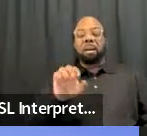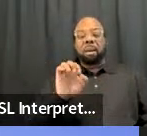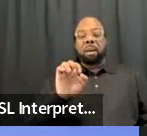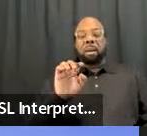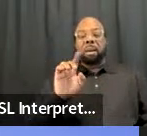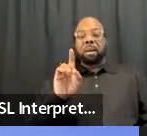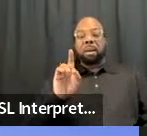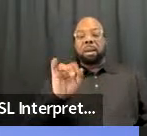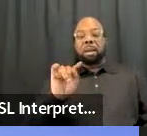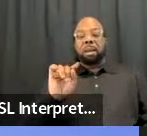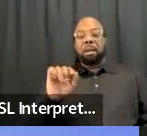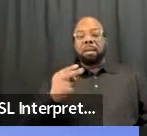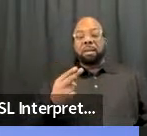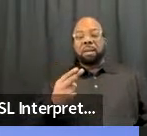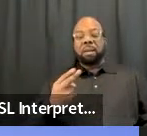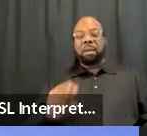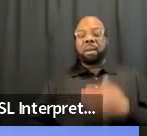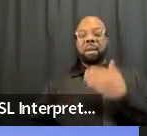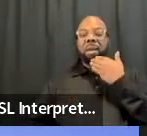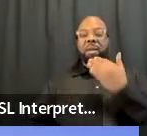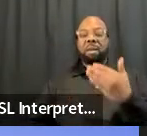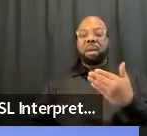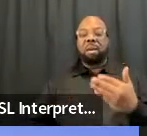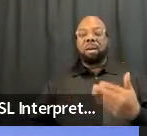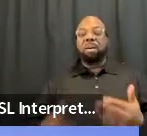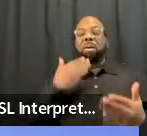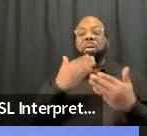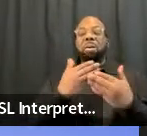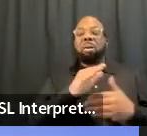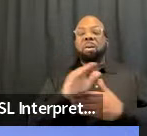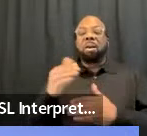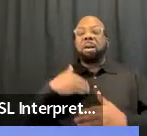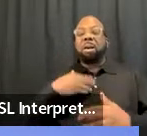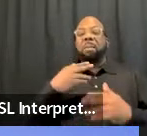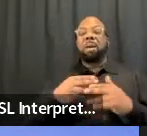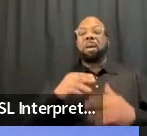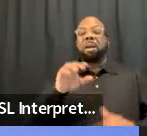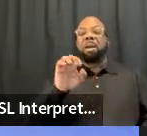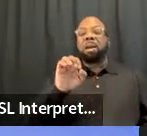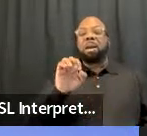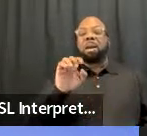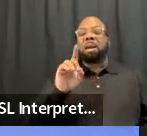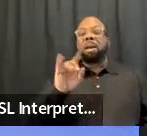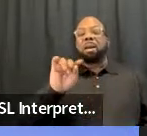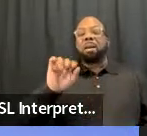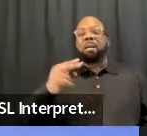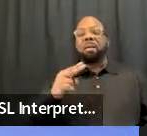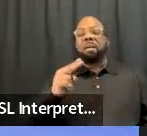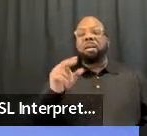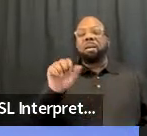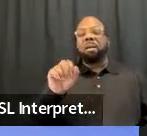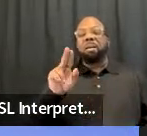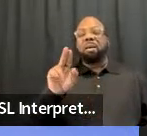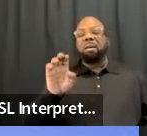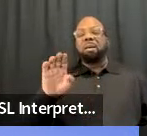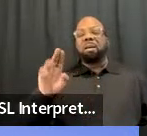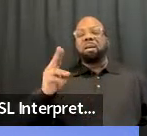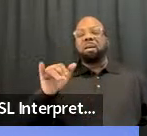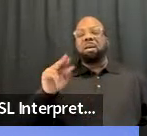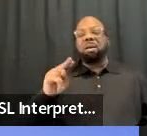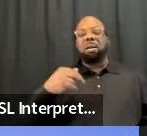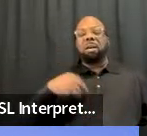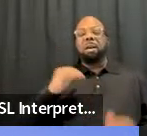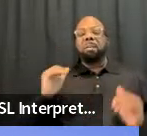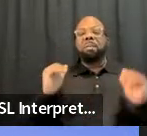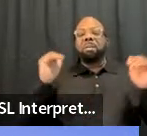Thank you, Lara. Good evening, everyone. Hi, my name is Edith Sue Chen, and I am the Executive Director at the Department of City Planning.